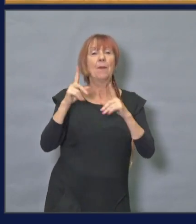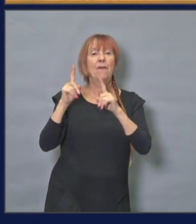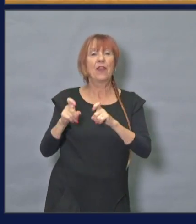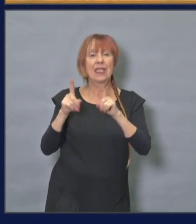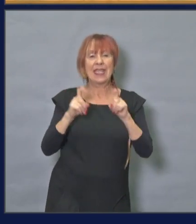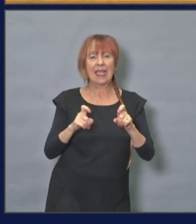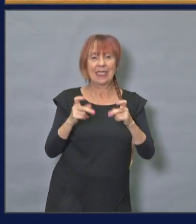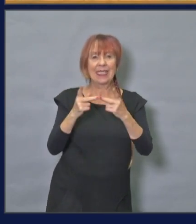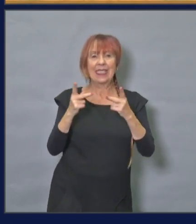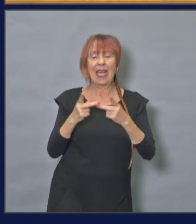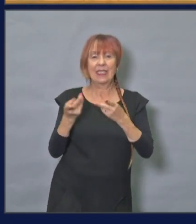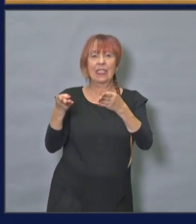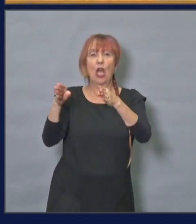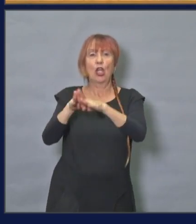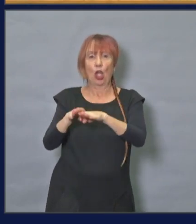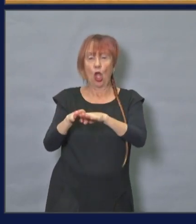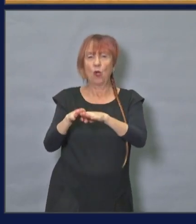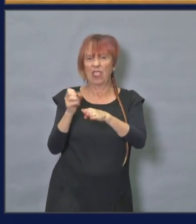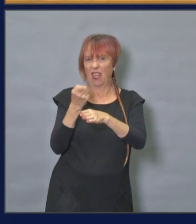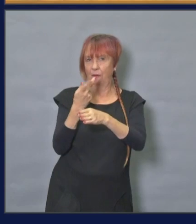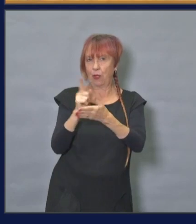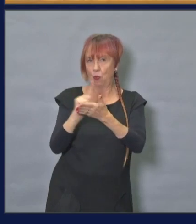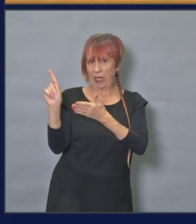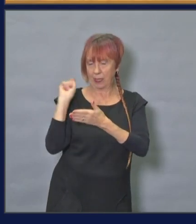sites closed a couple of weeks ago.